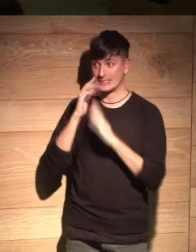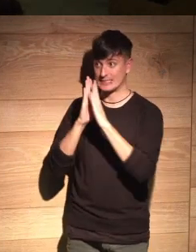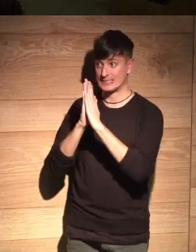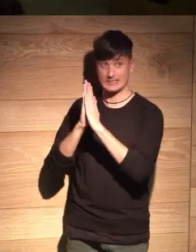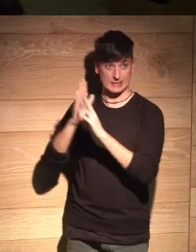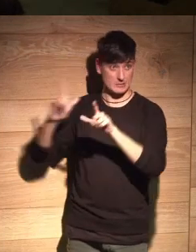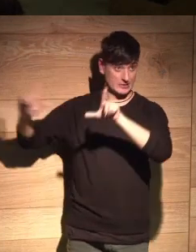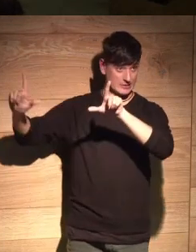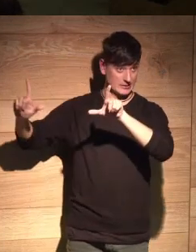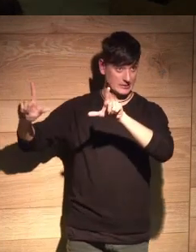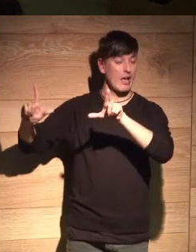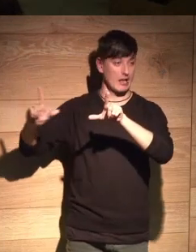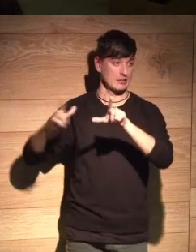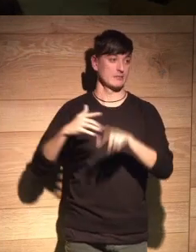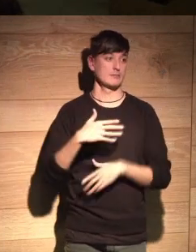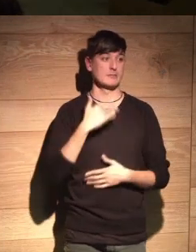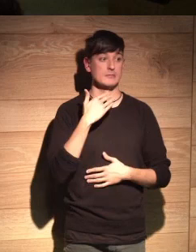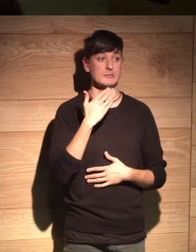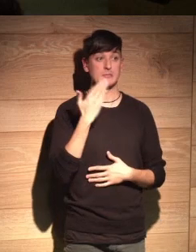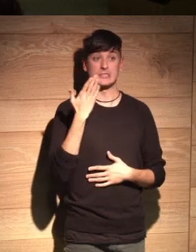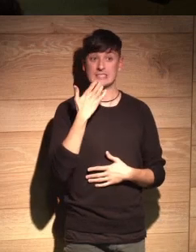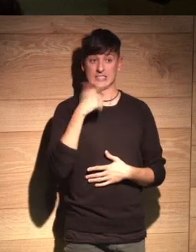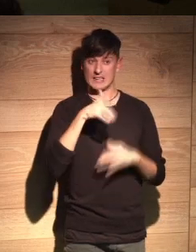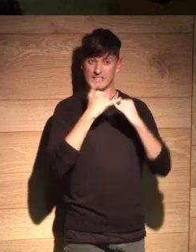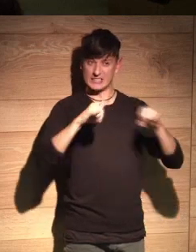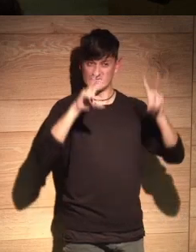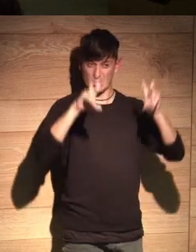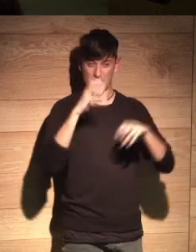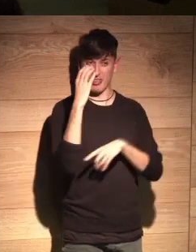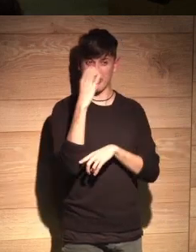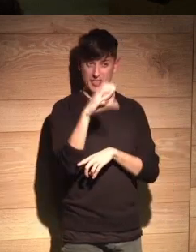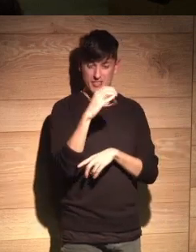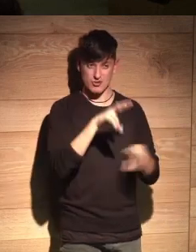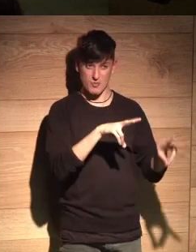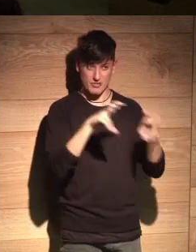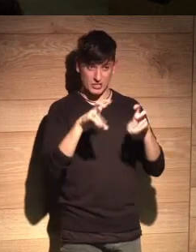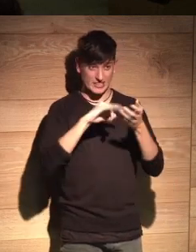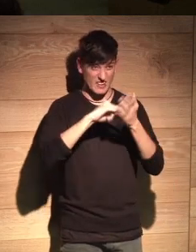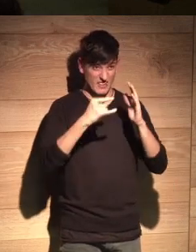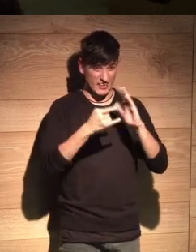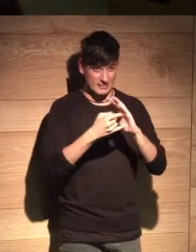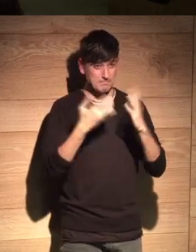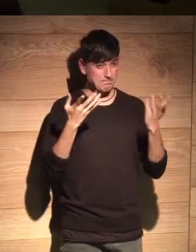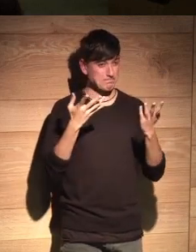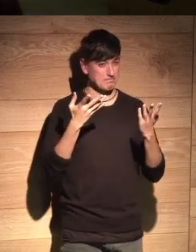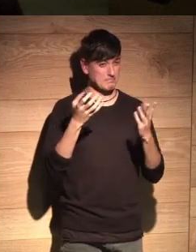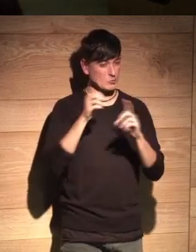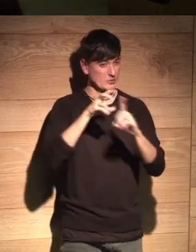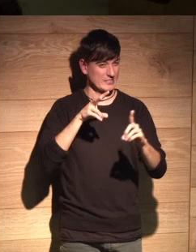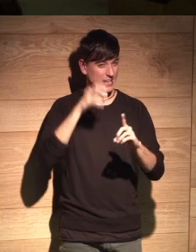the technicians can show a special slide. An event on science, innovation, and technology. Without